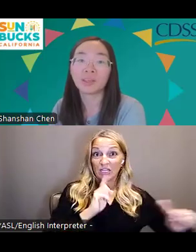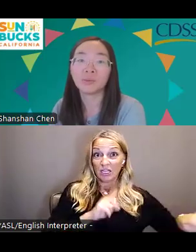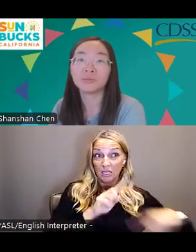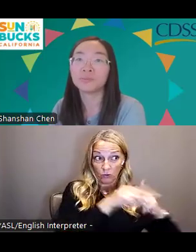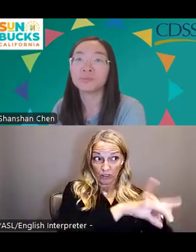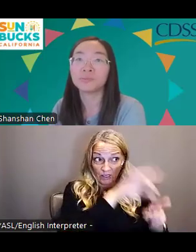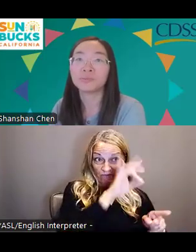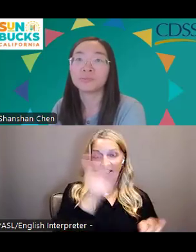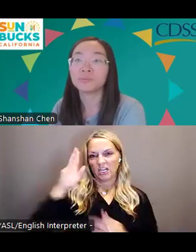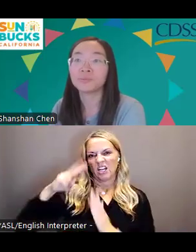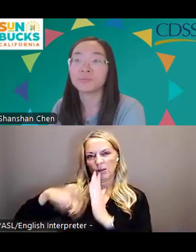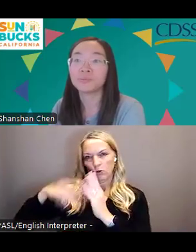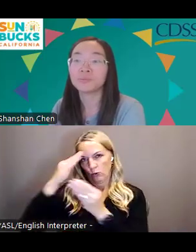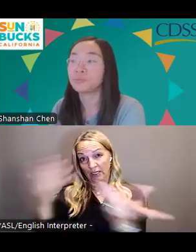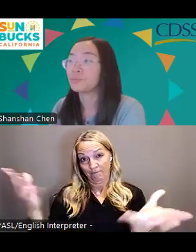Thank you.